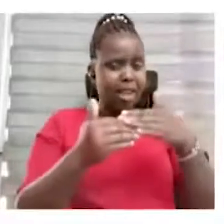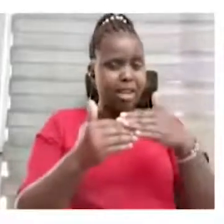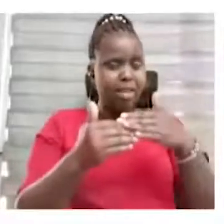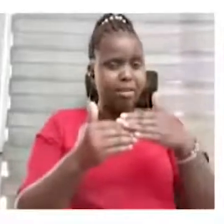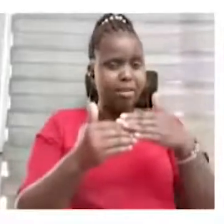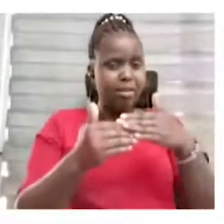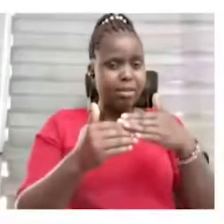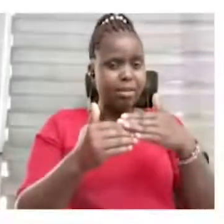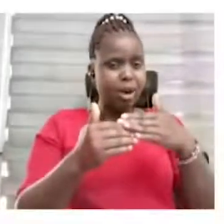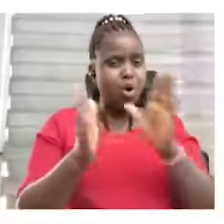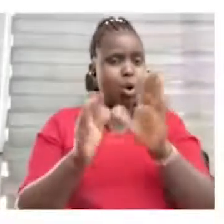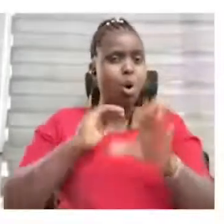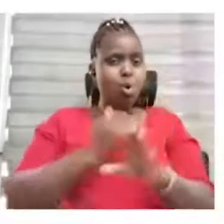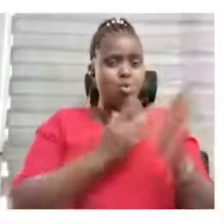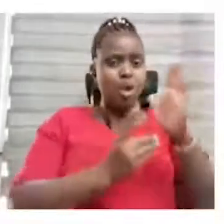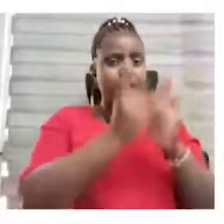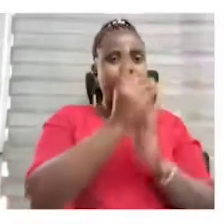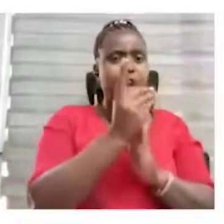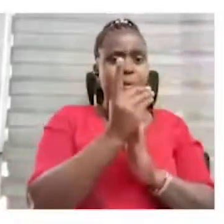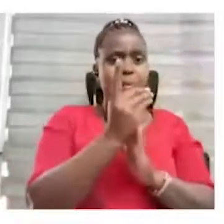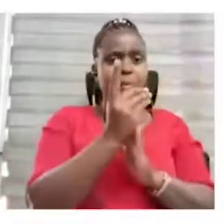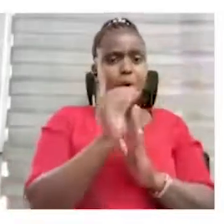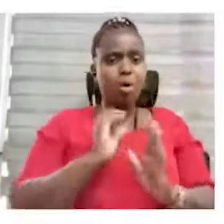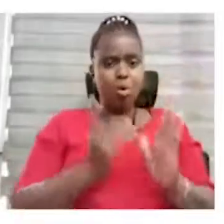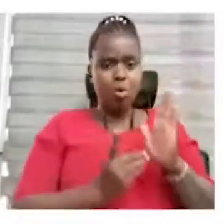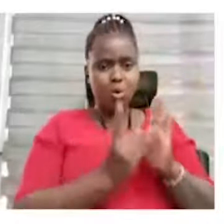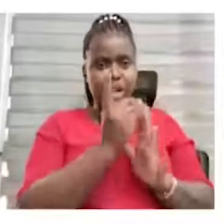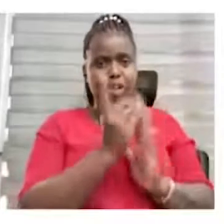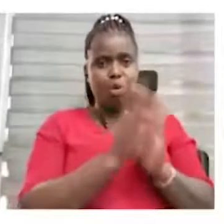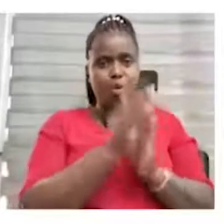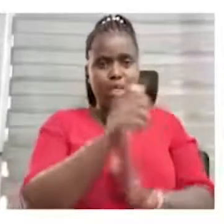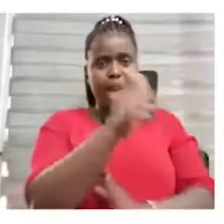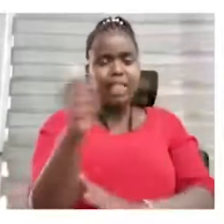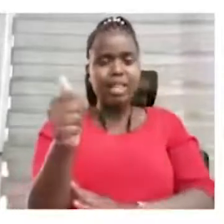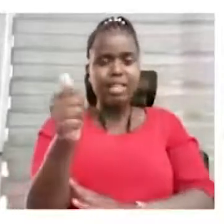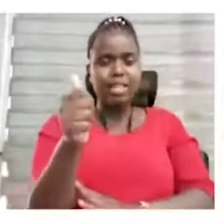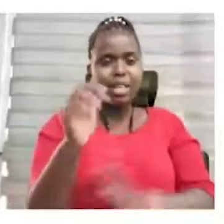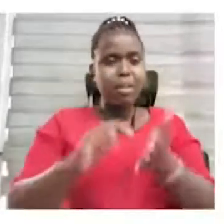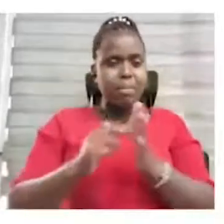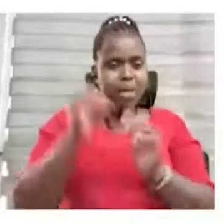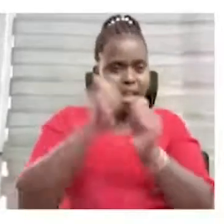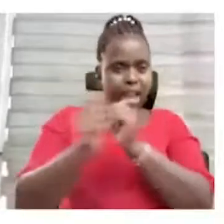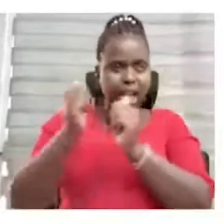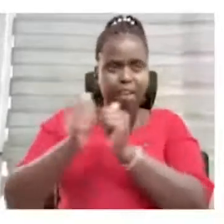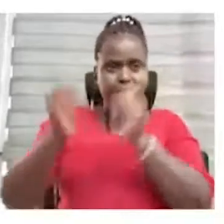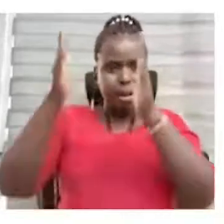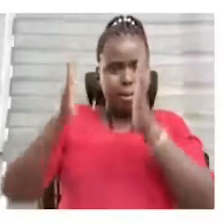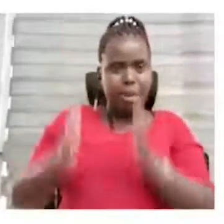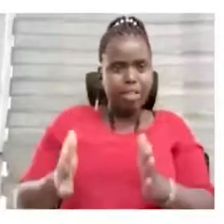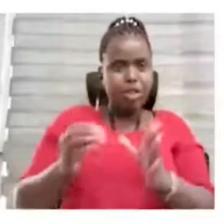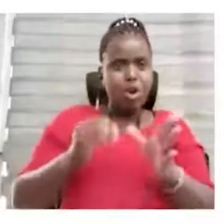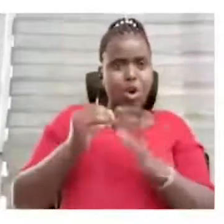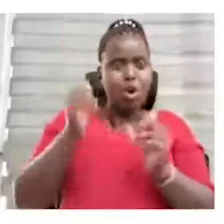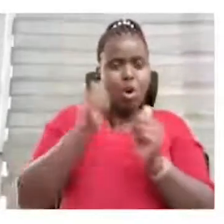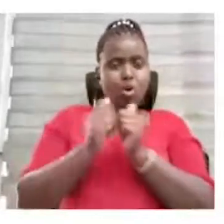like not building it without us. And so every one of our products or every one of our efforts and initiatives,